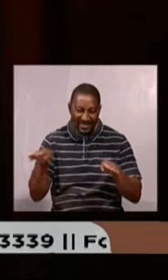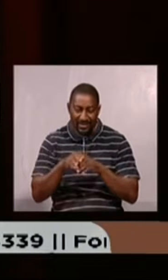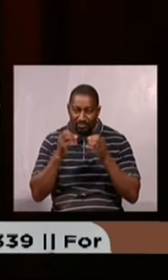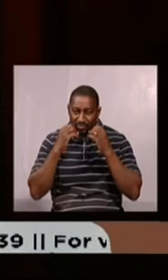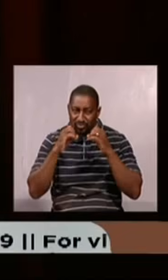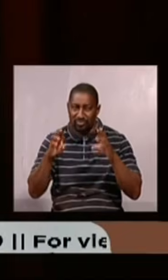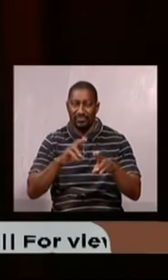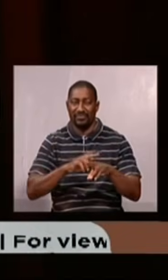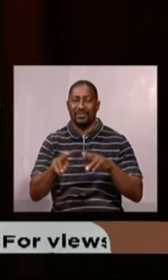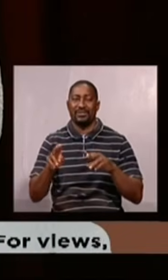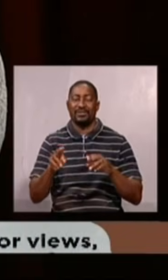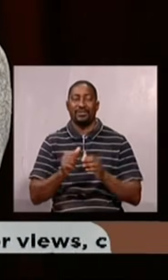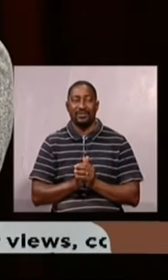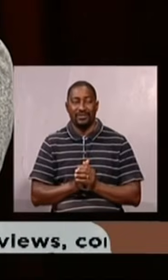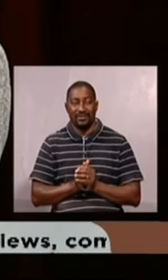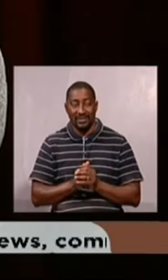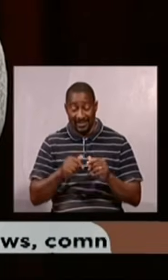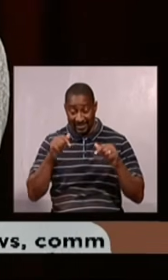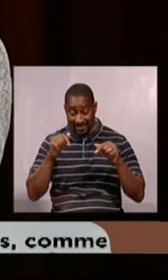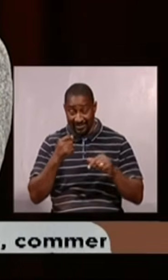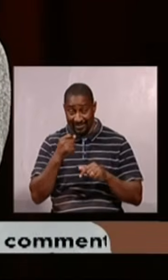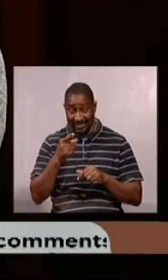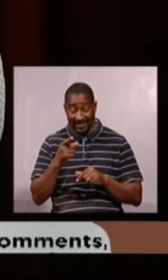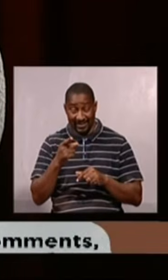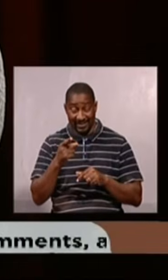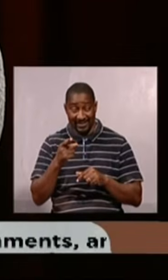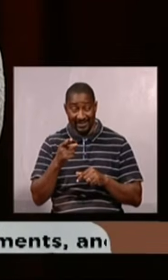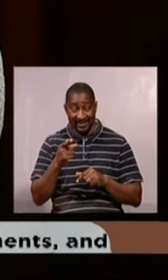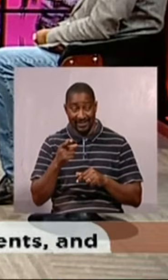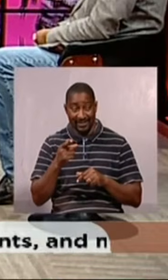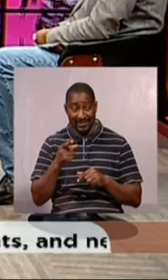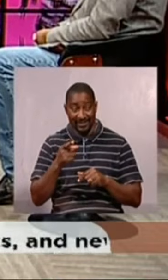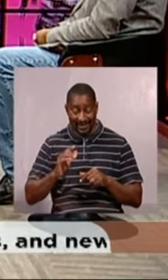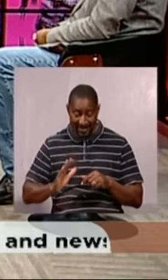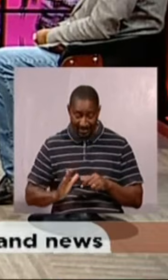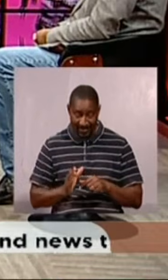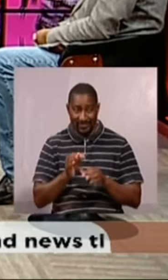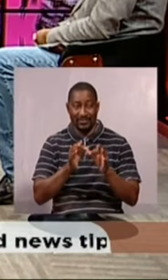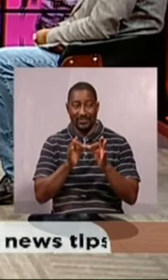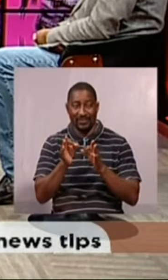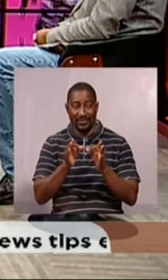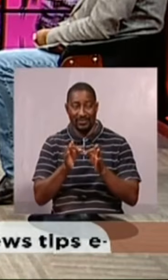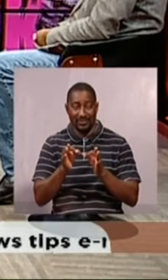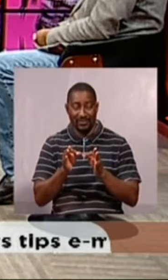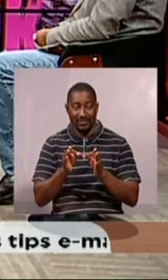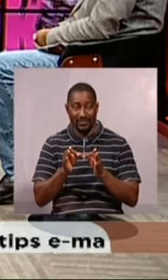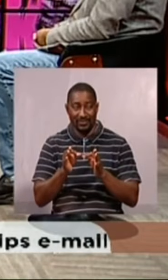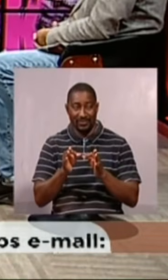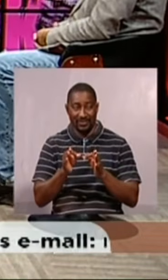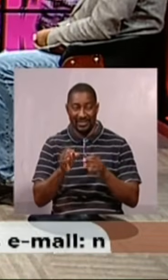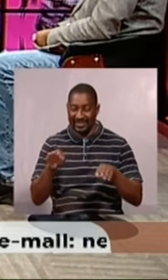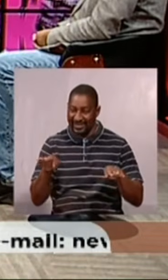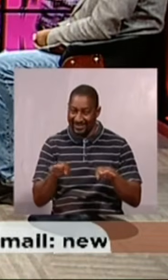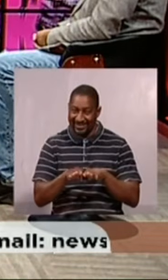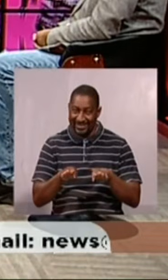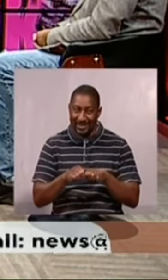faster than Facebook and other platforms. Now that you've mentioned that, I would like for you to explain, like you explained to a 5-year-old child, the